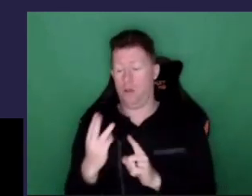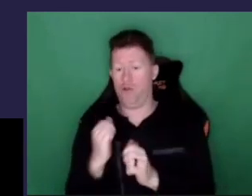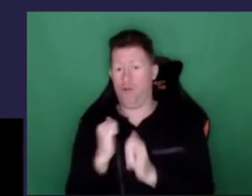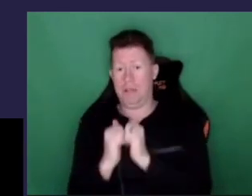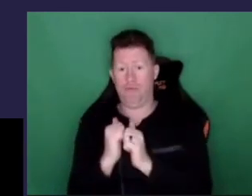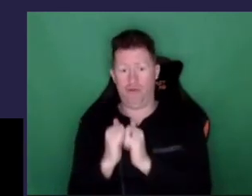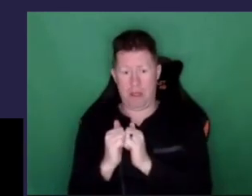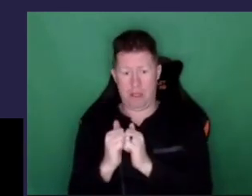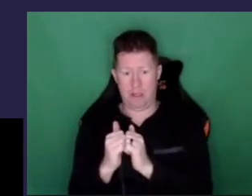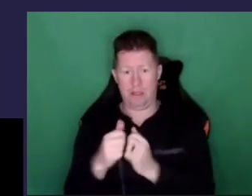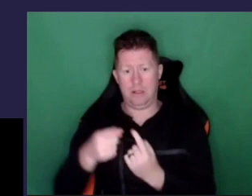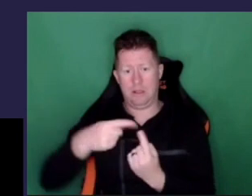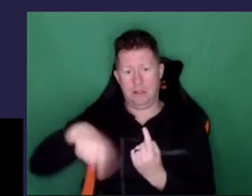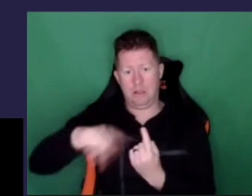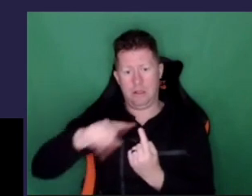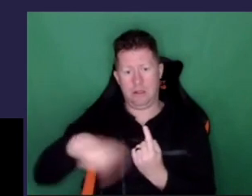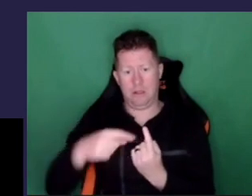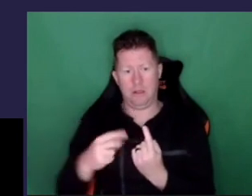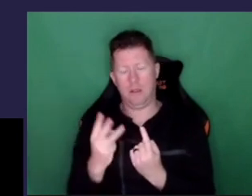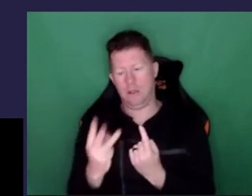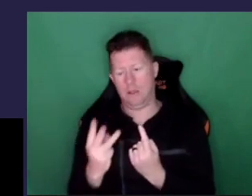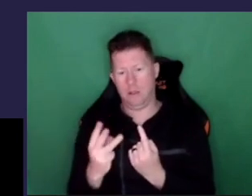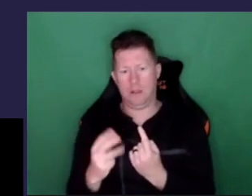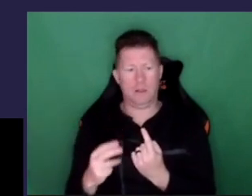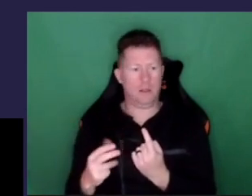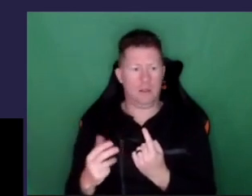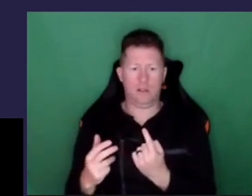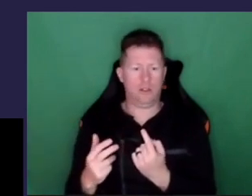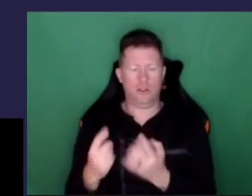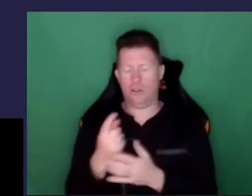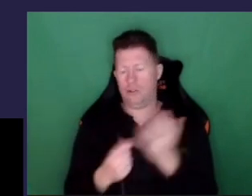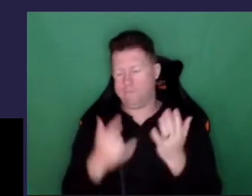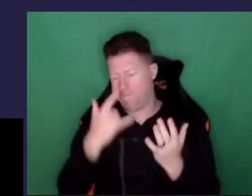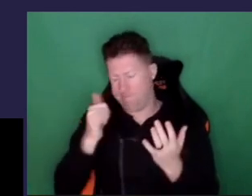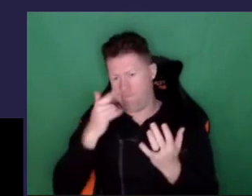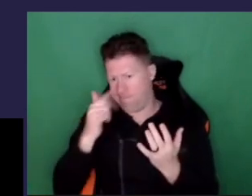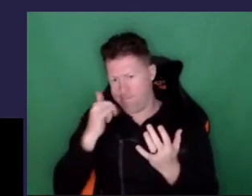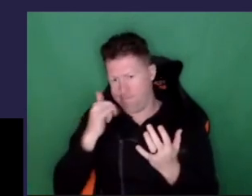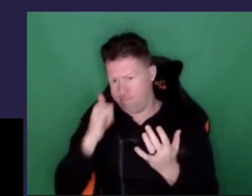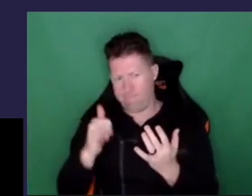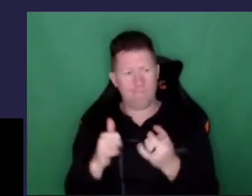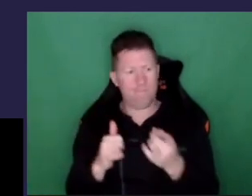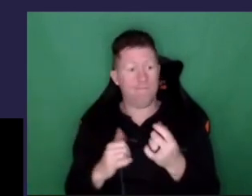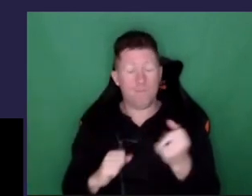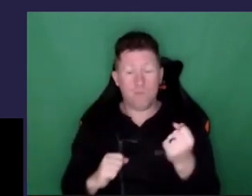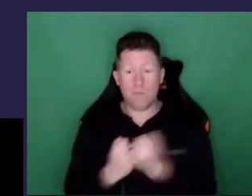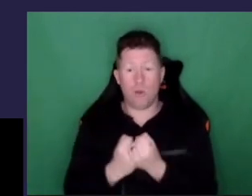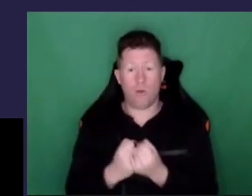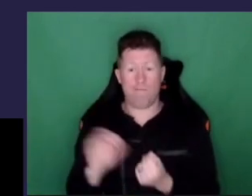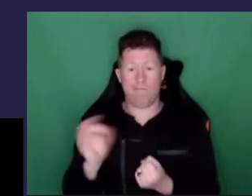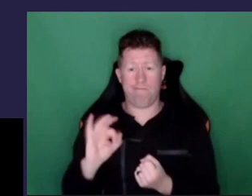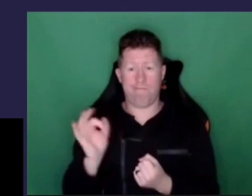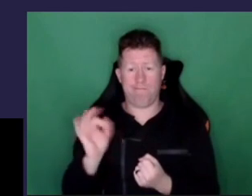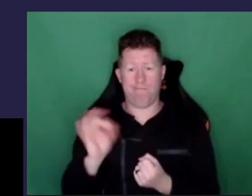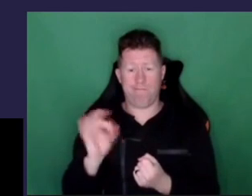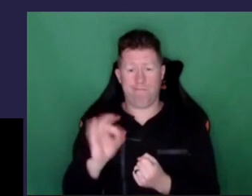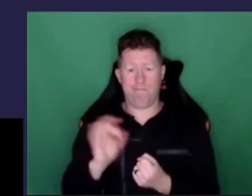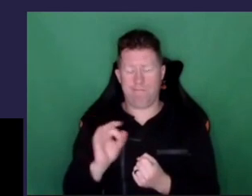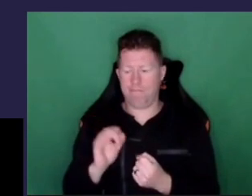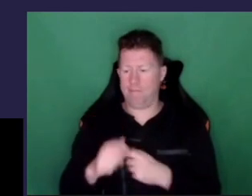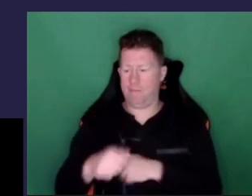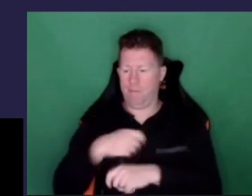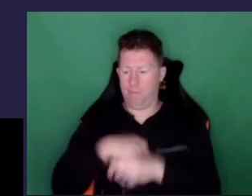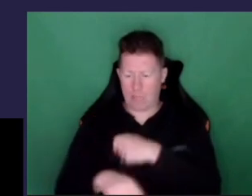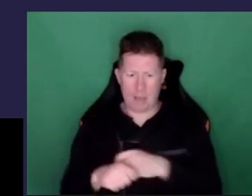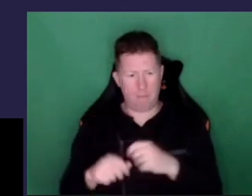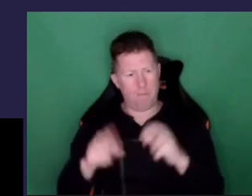each more shiftless than the other, and she was getting no social support and was beginning to fall into sort